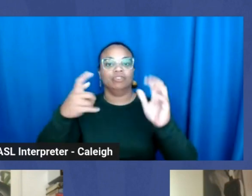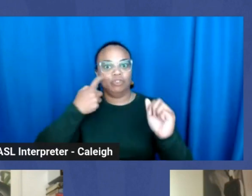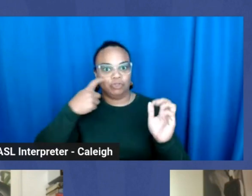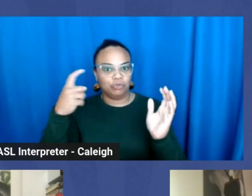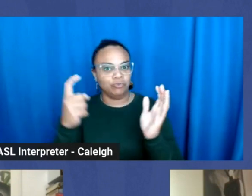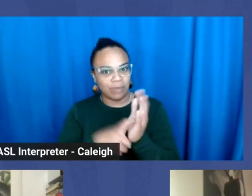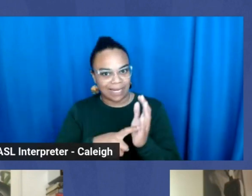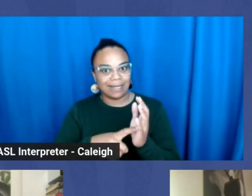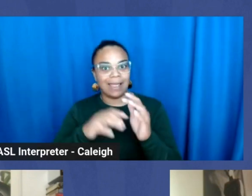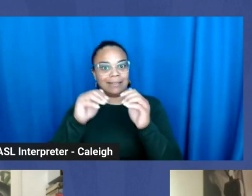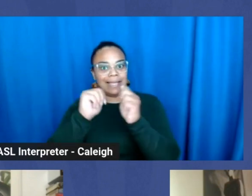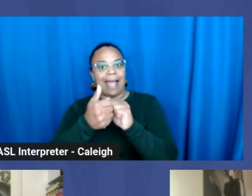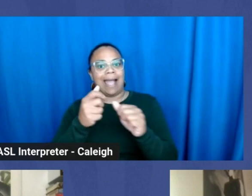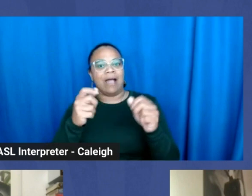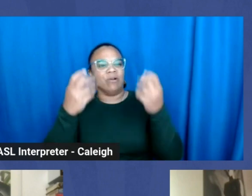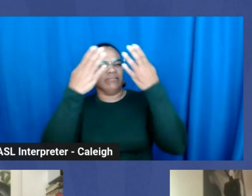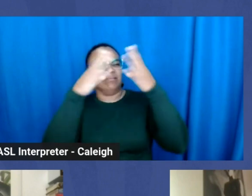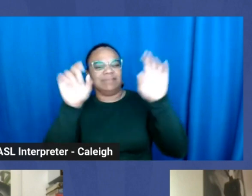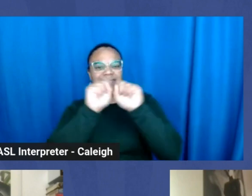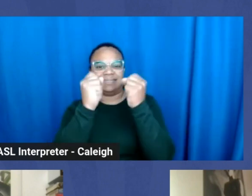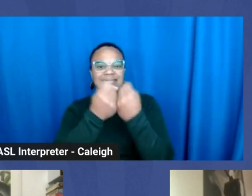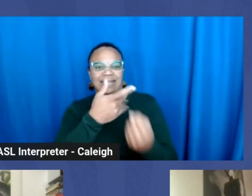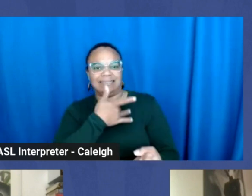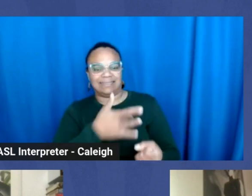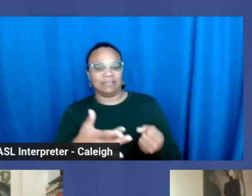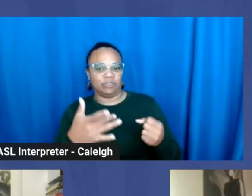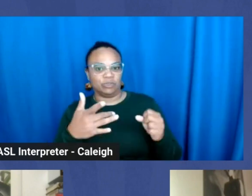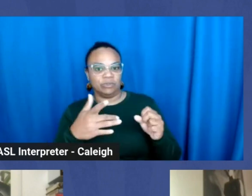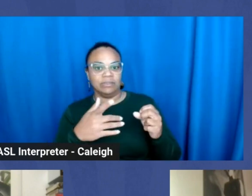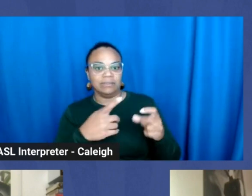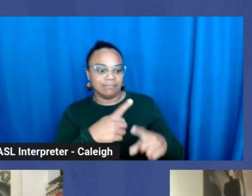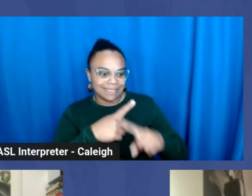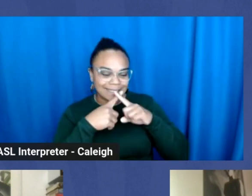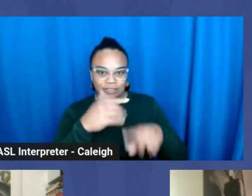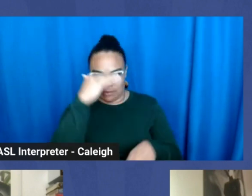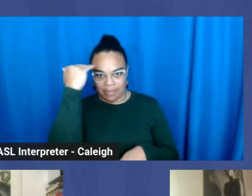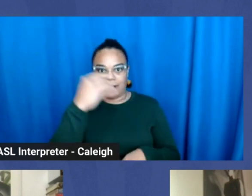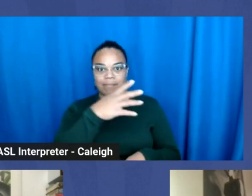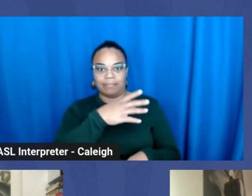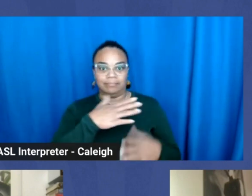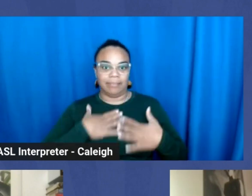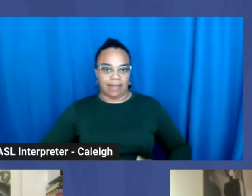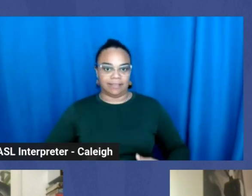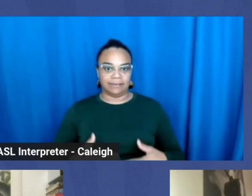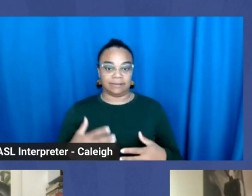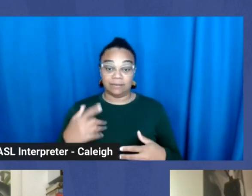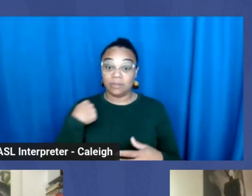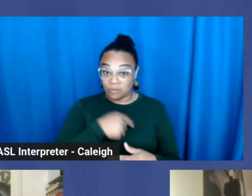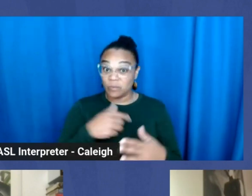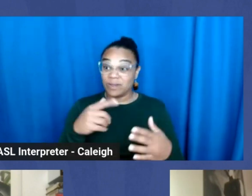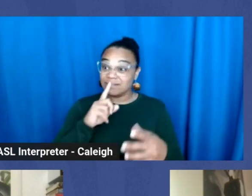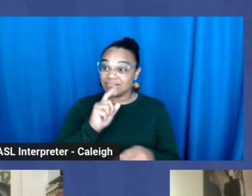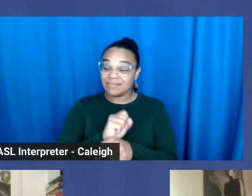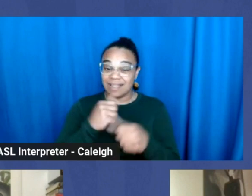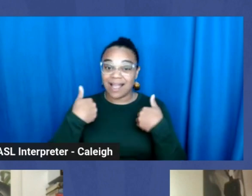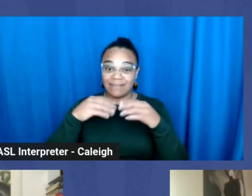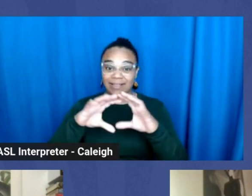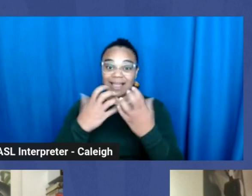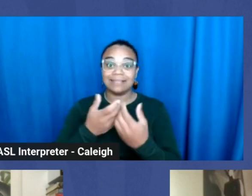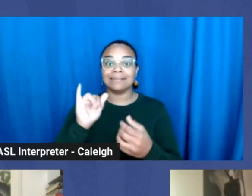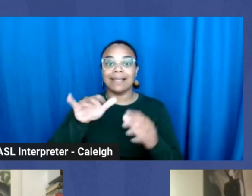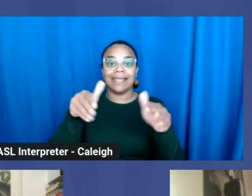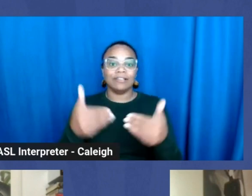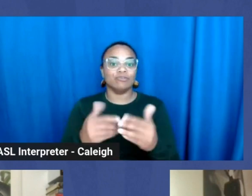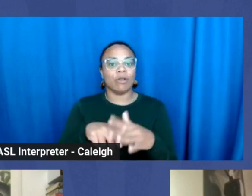done on Black bodies. So much so that we have classes that are required at Spelman College, like Intro to Comparative Women's Studies, which teaches